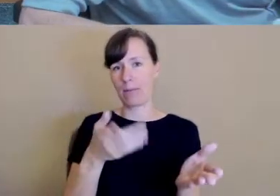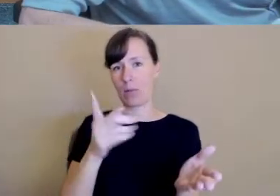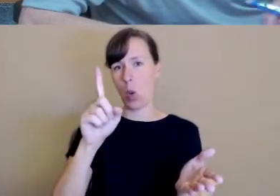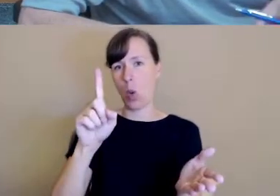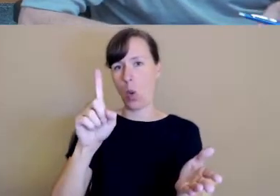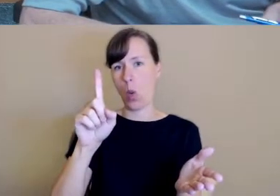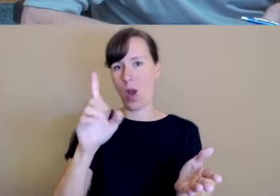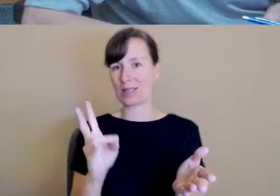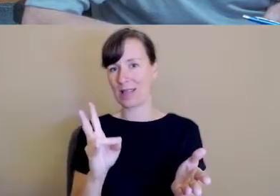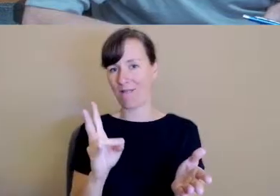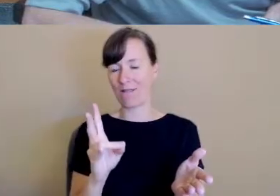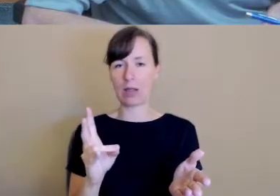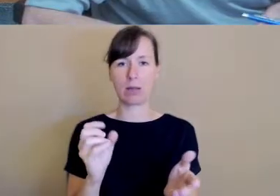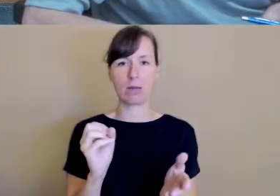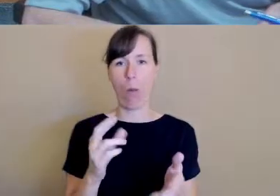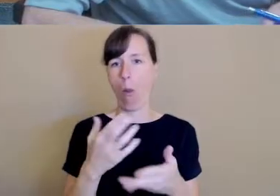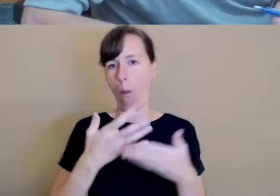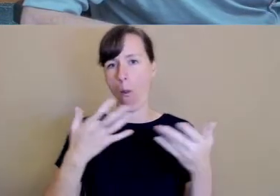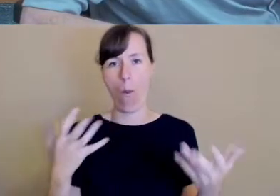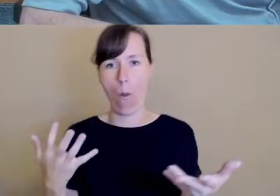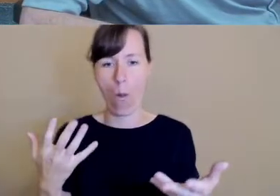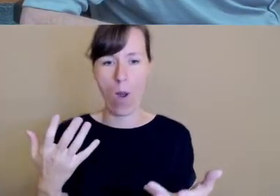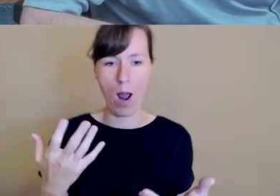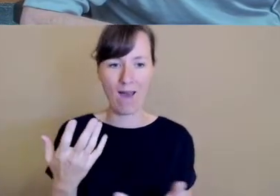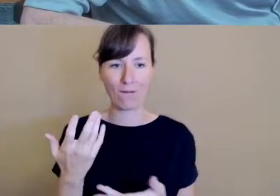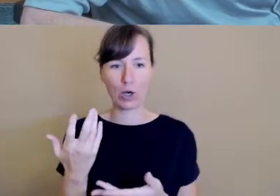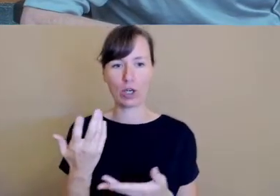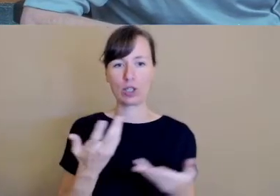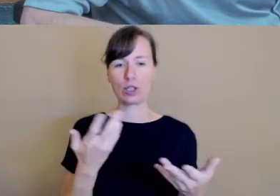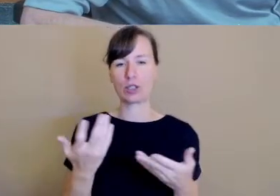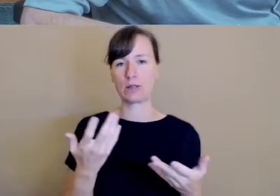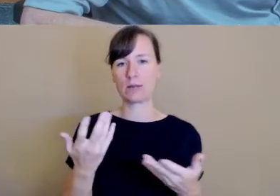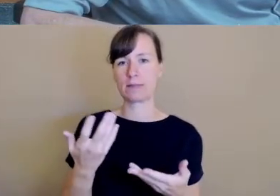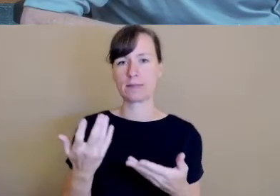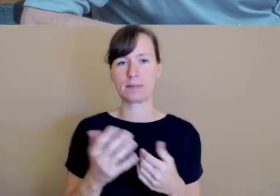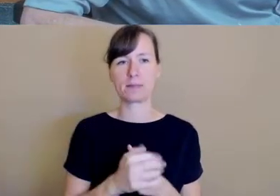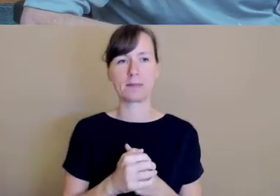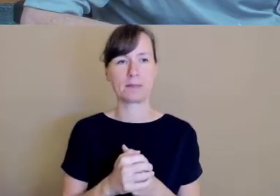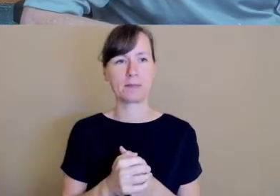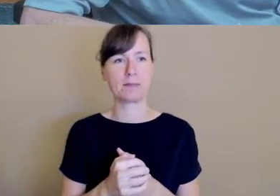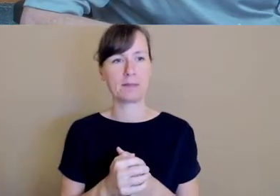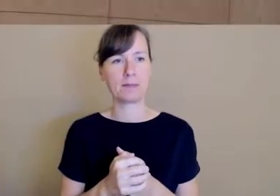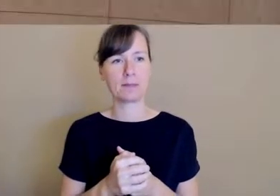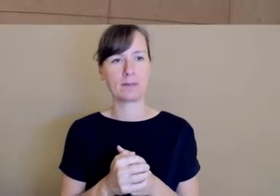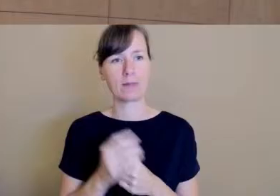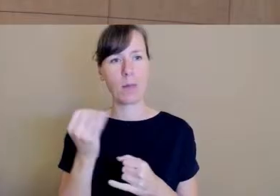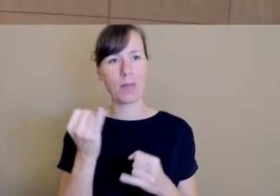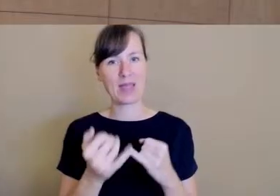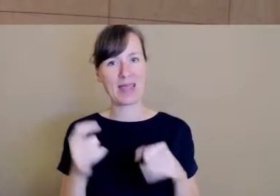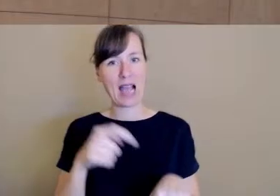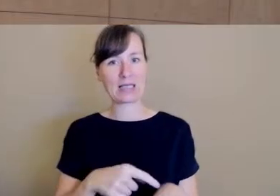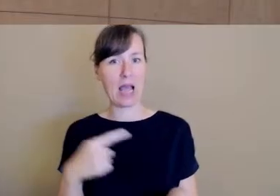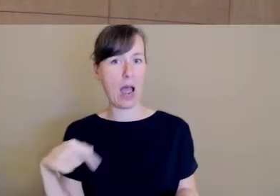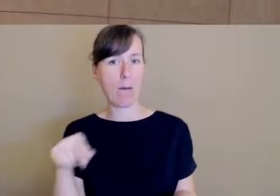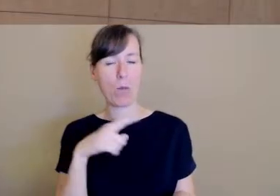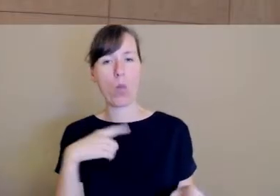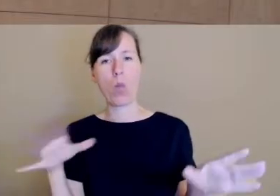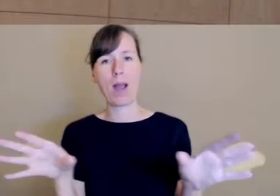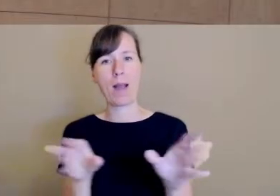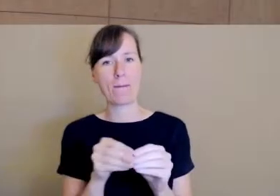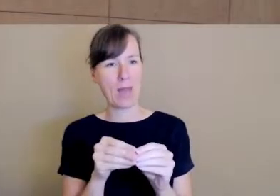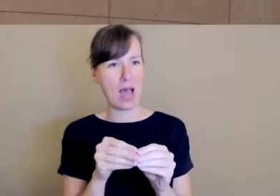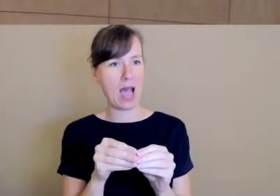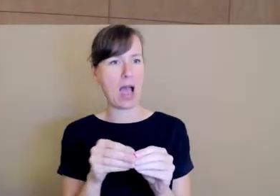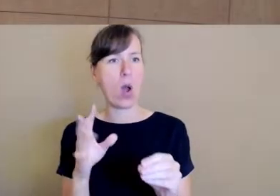1/7 of it or whatever, fraction you want. But the last time we convened, we talked about a